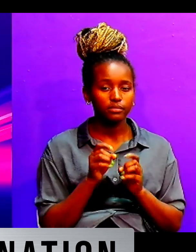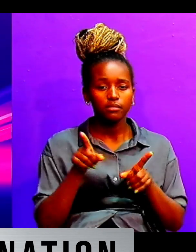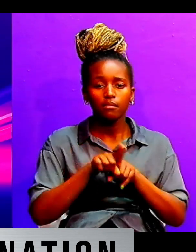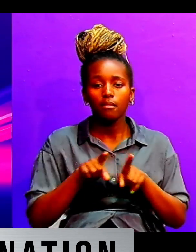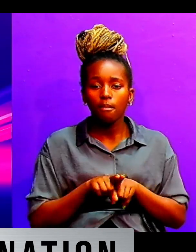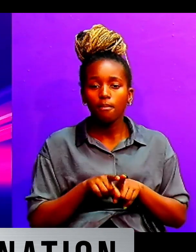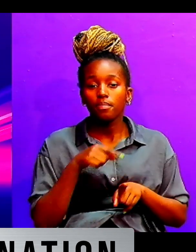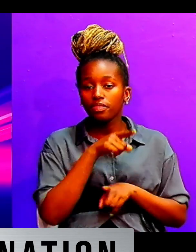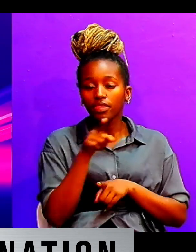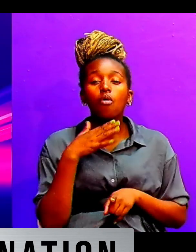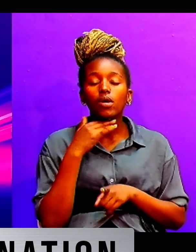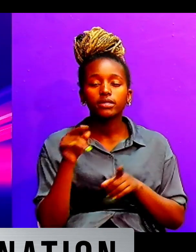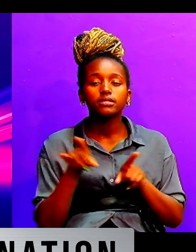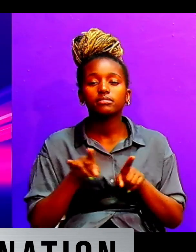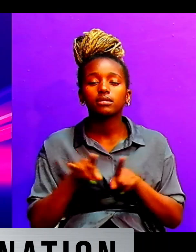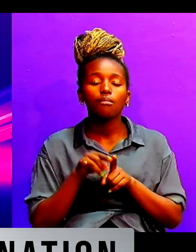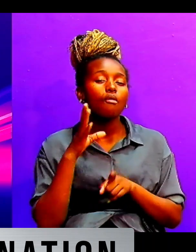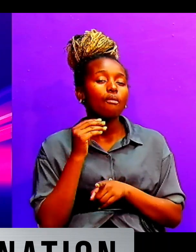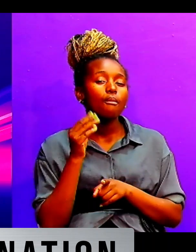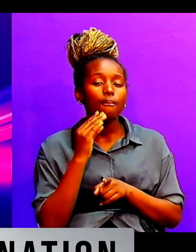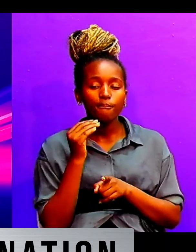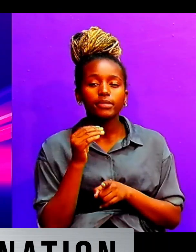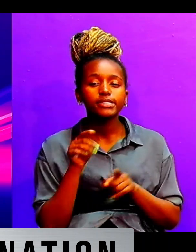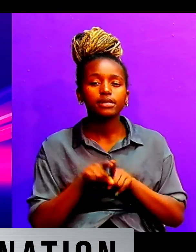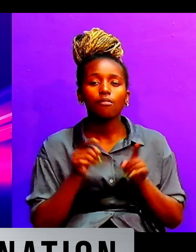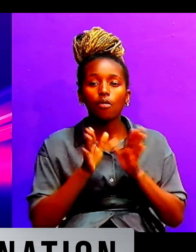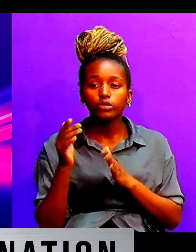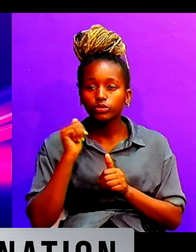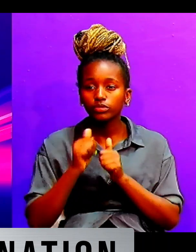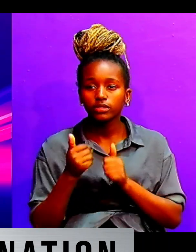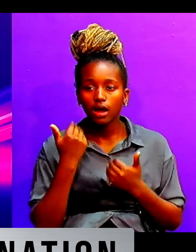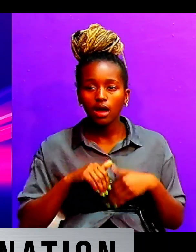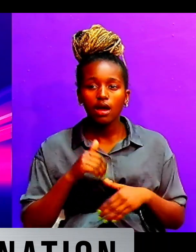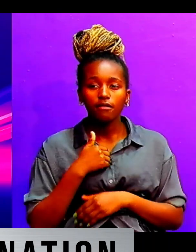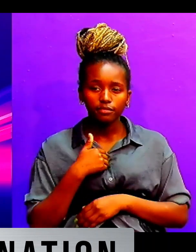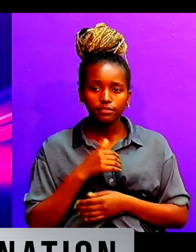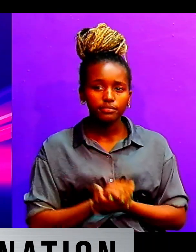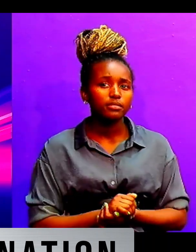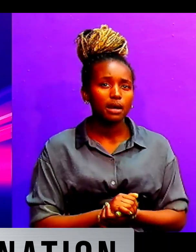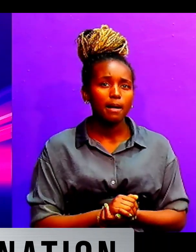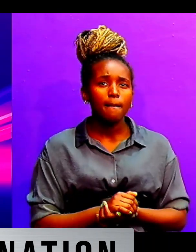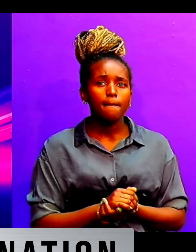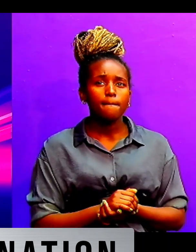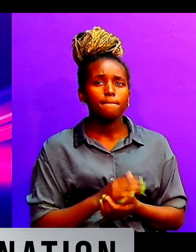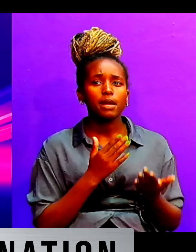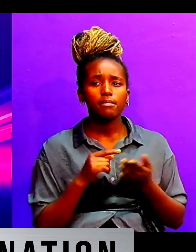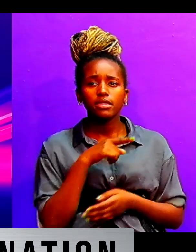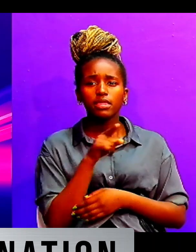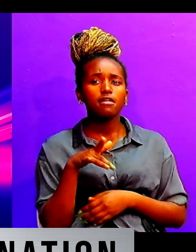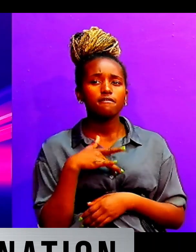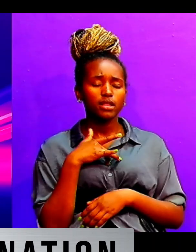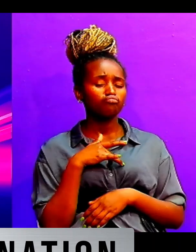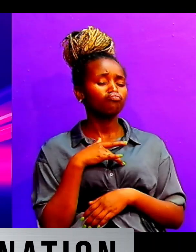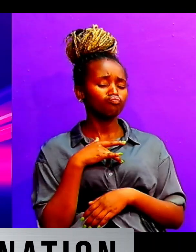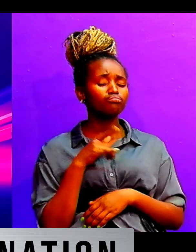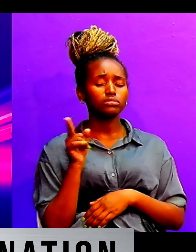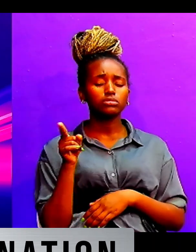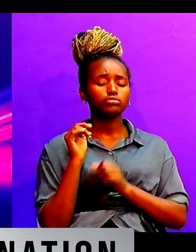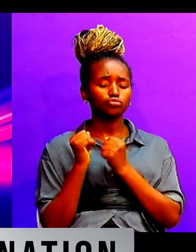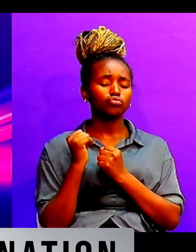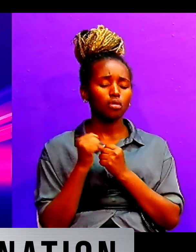they would want to say, Edwin, would you want to step down for this one? This one is a strong candidate.